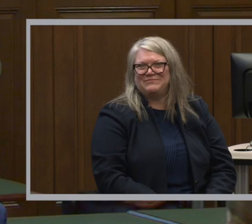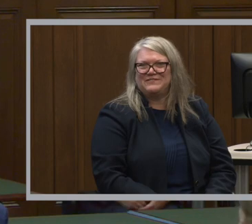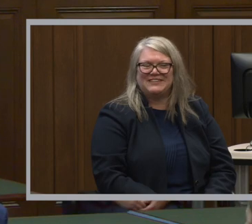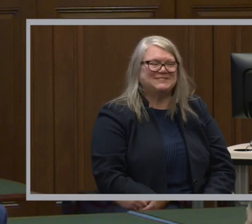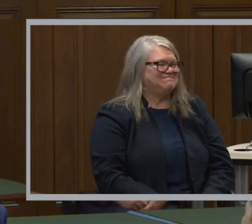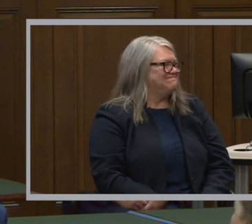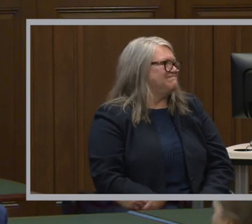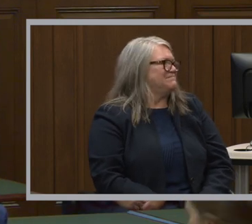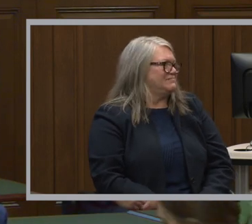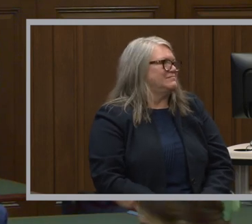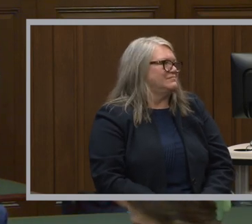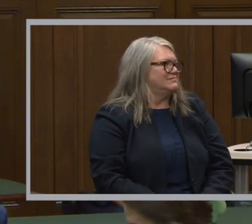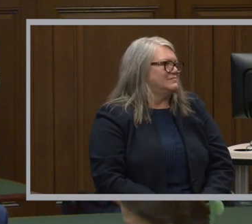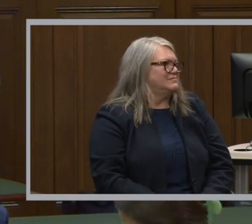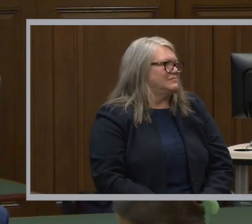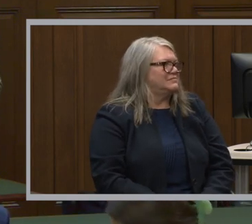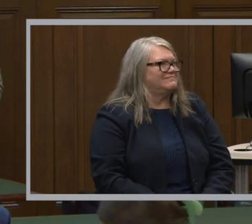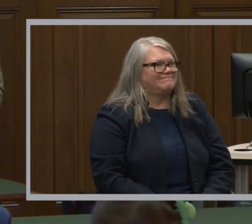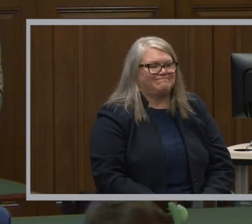Thank you. Perfect.